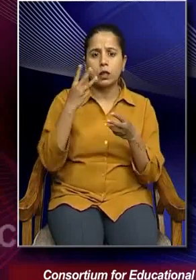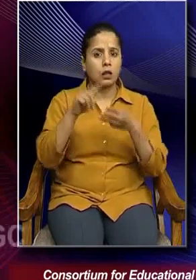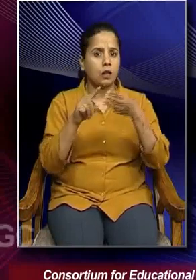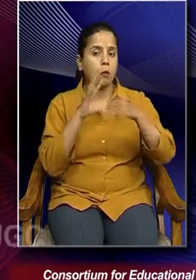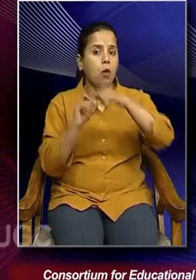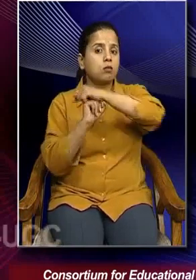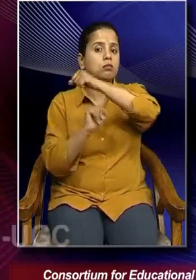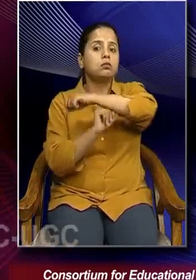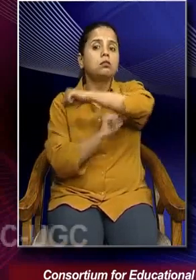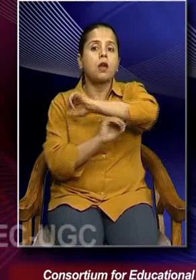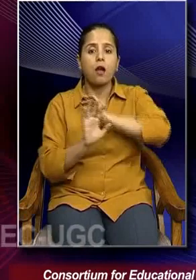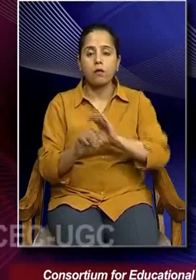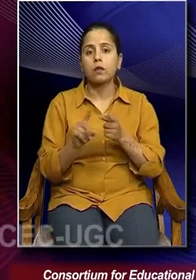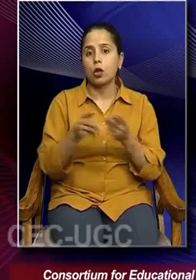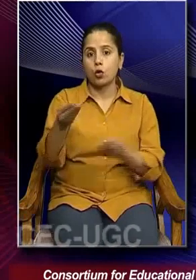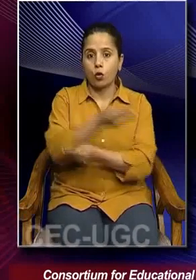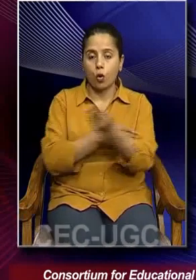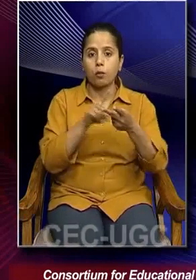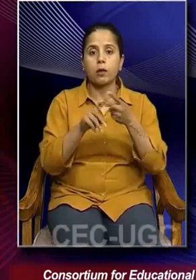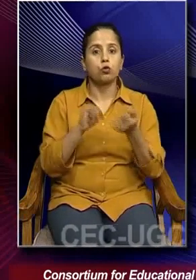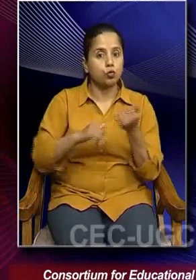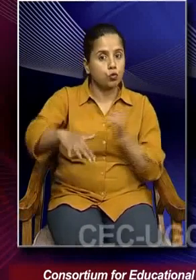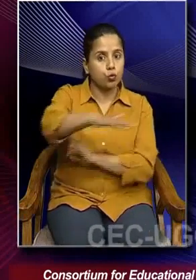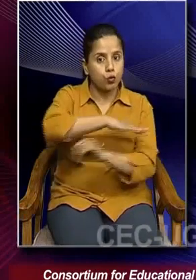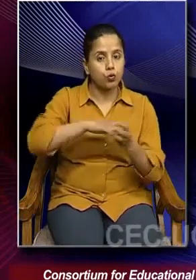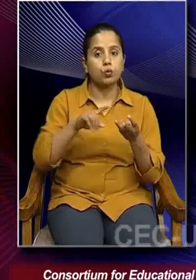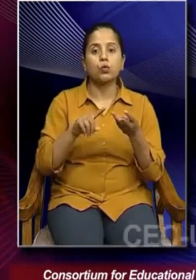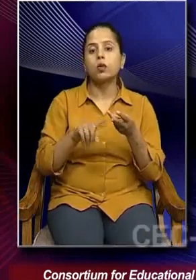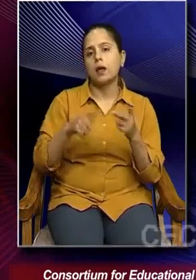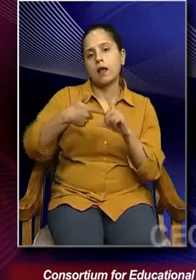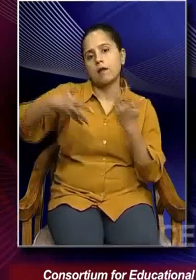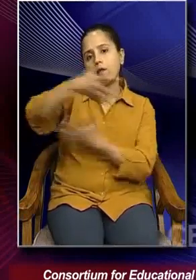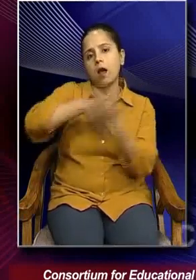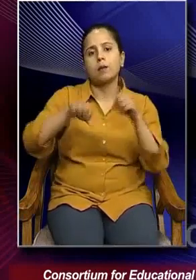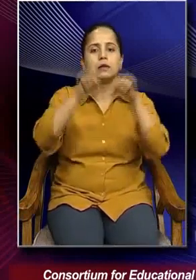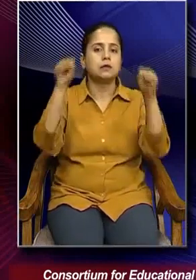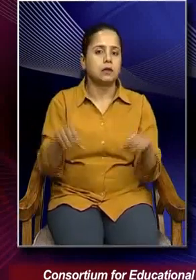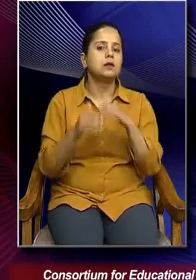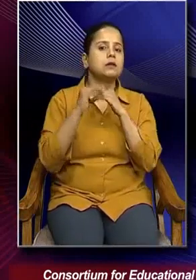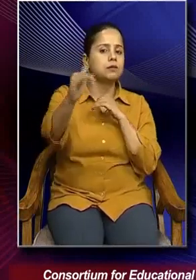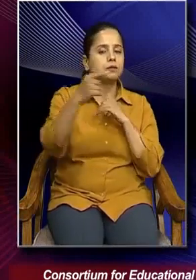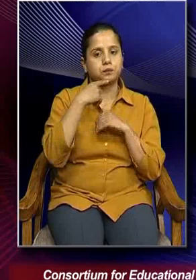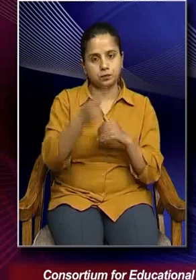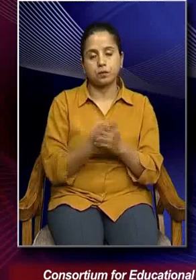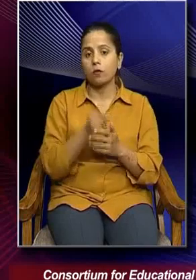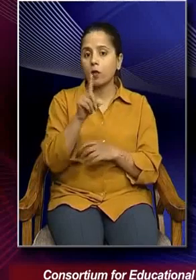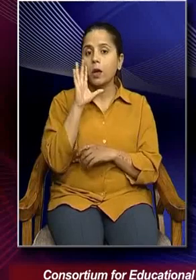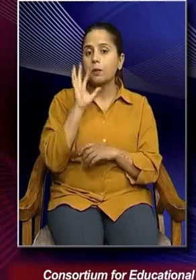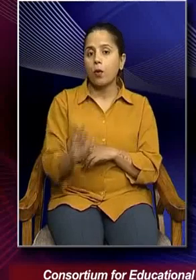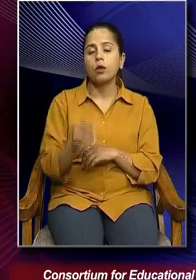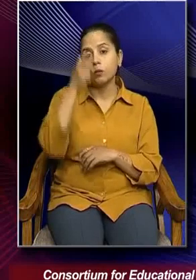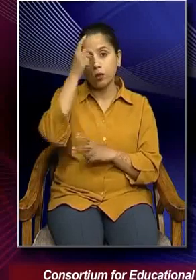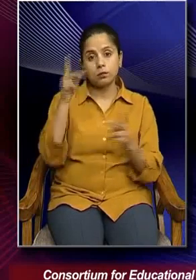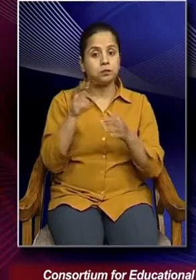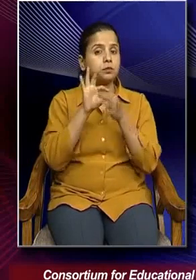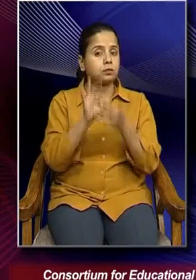pillars of economic, social and environmental sustainability. One important issue that